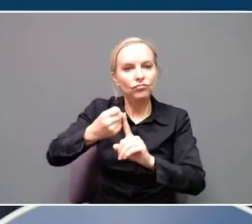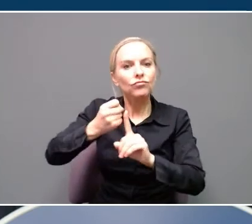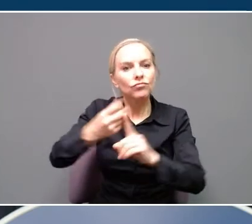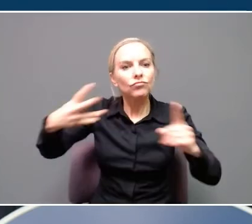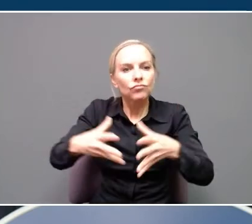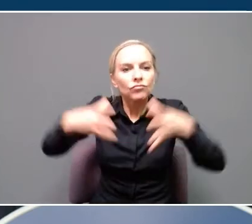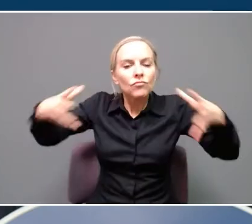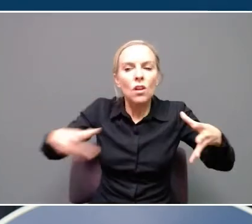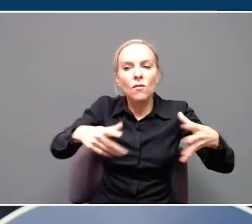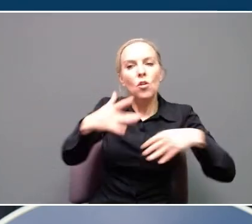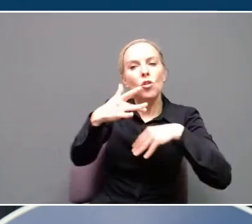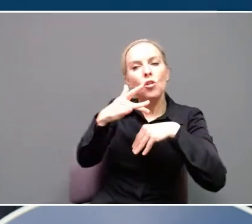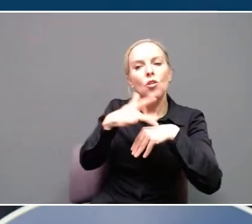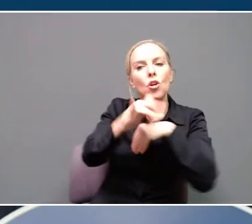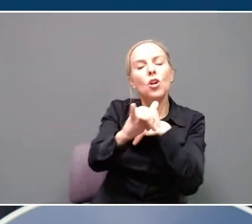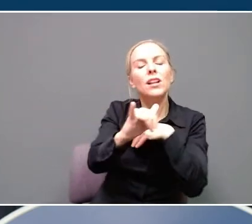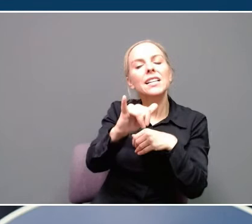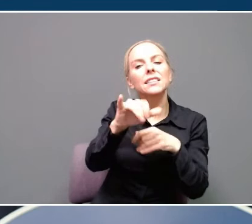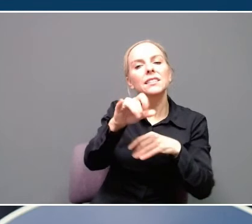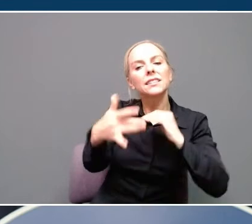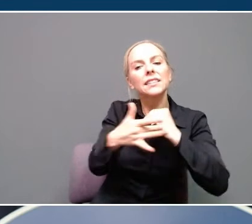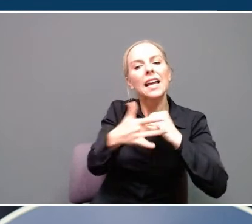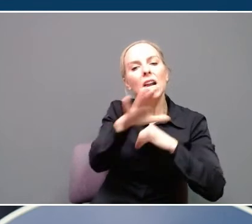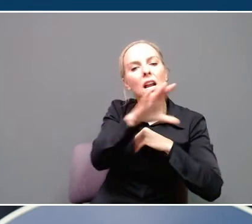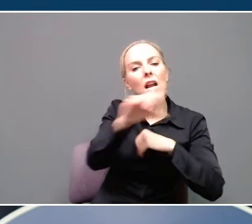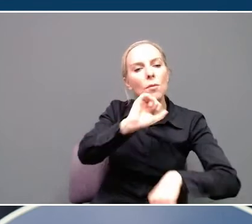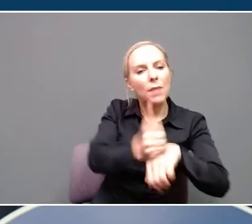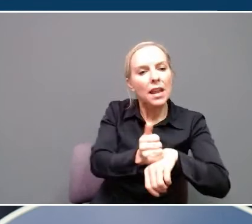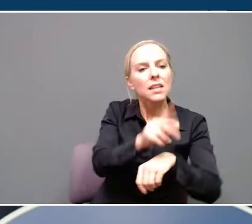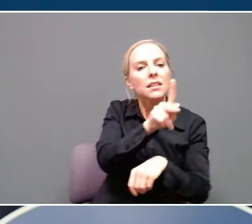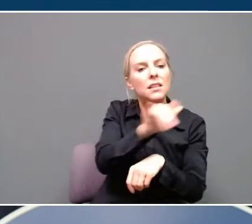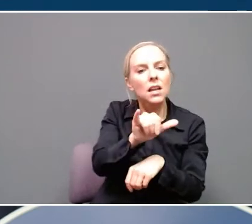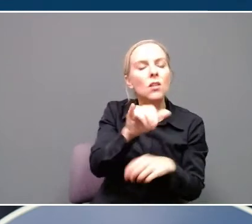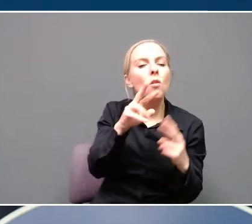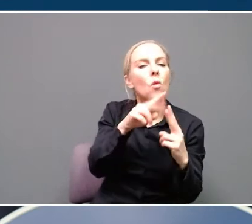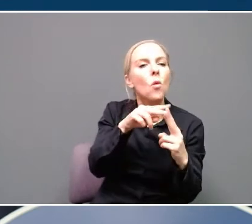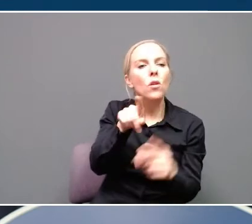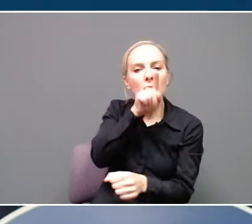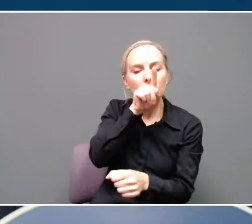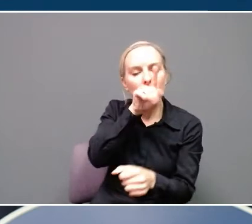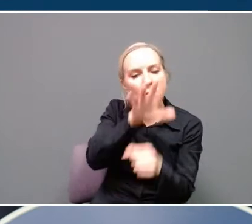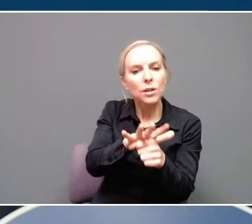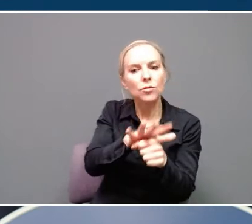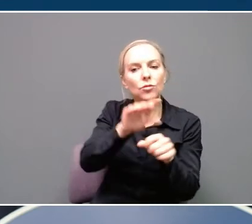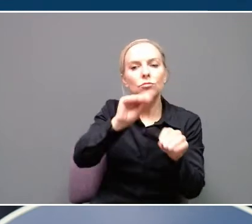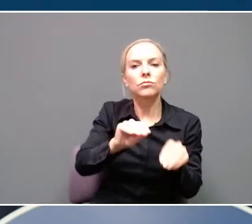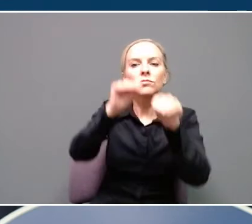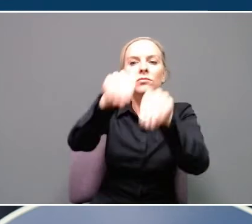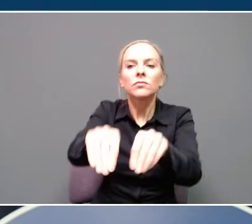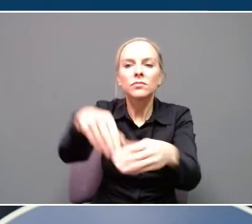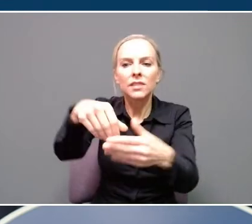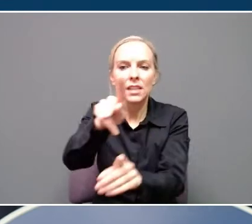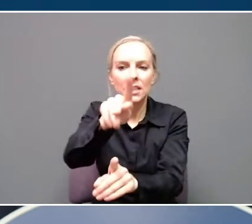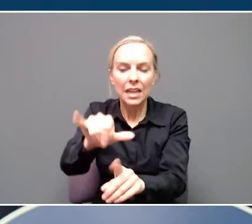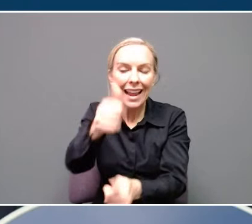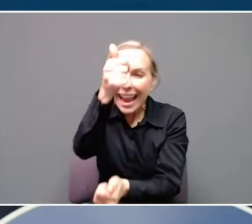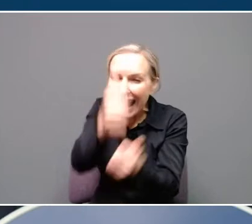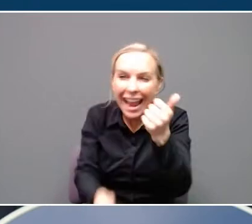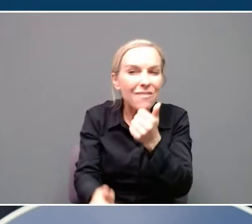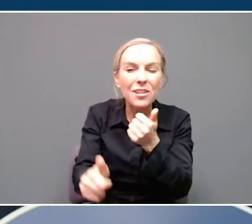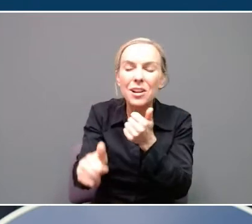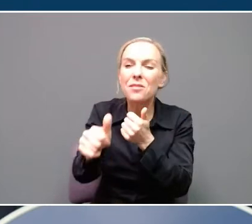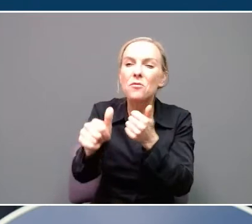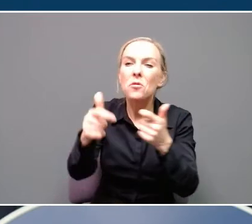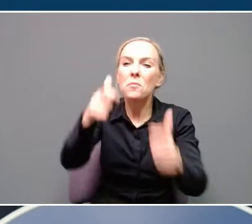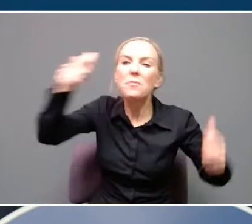companies based in Kentucky or companies committed to relocating to the state. Remember, every major tech company out there that we talk about